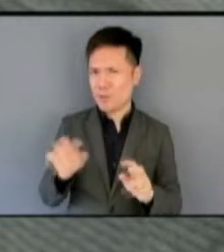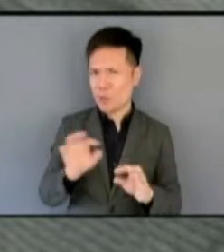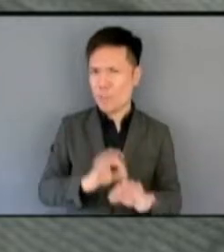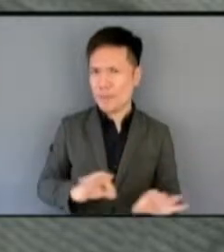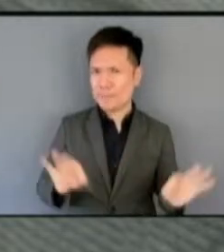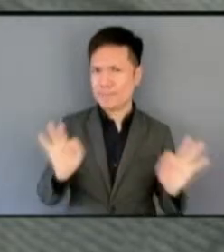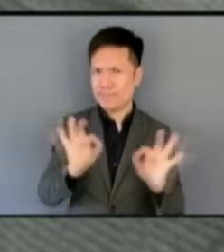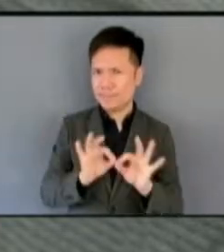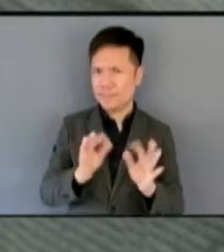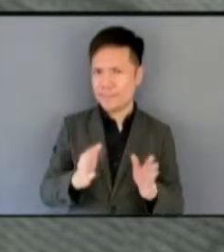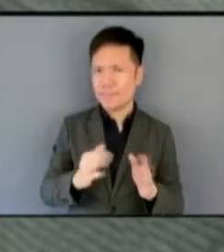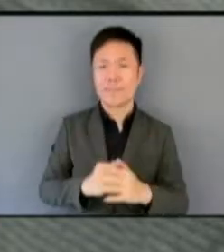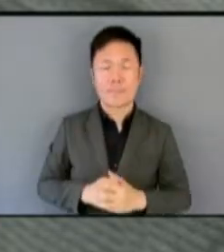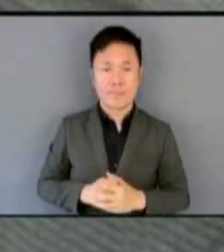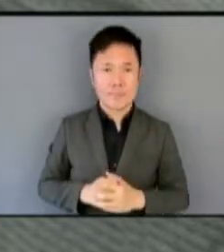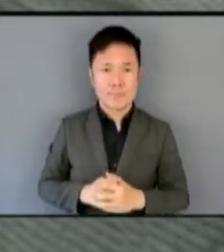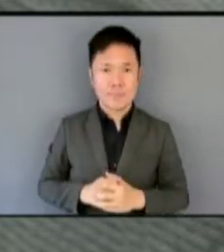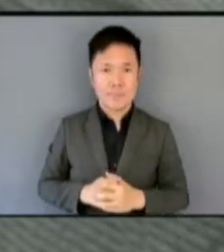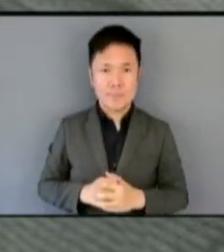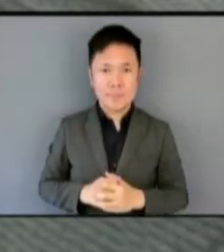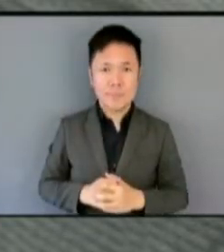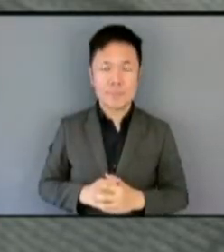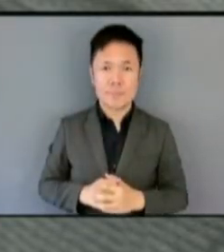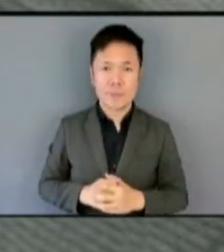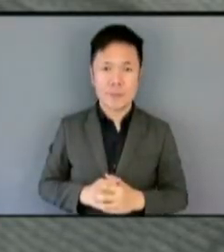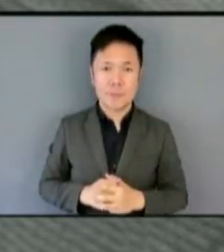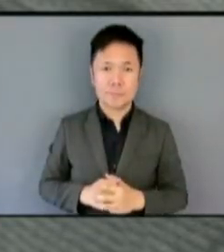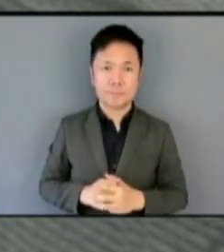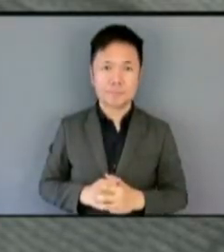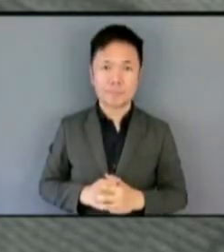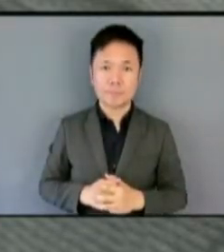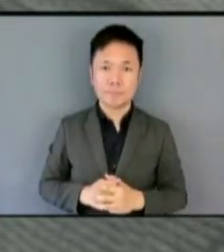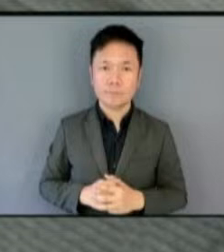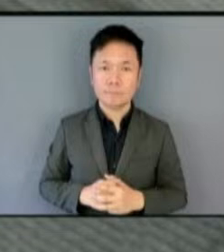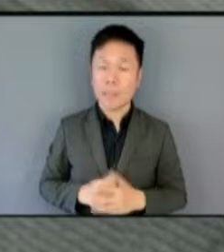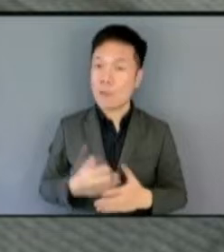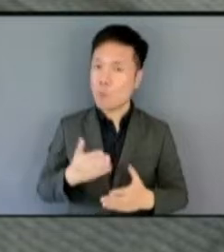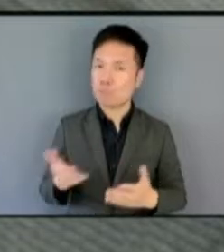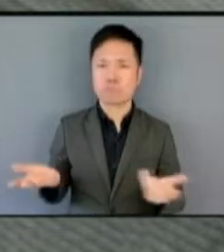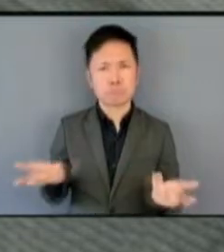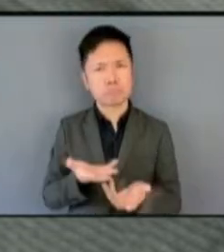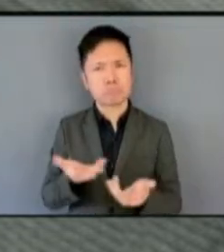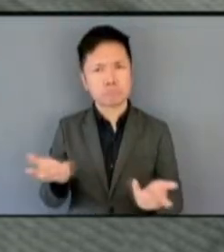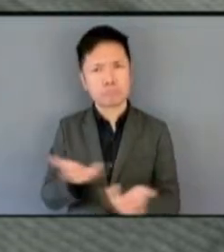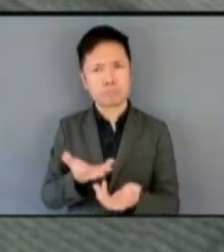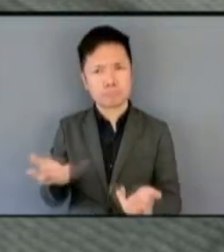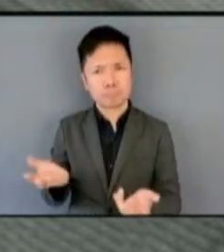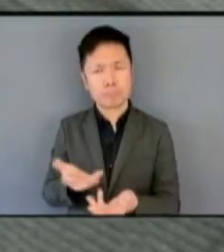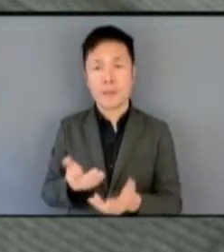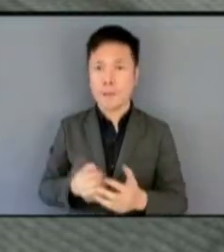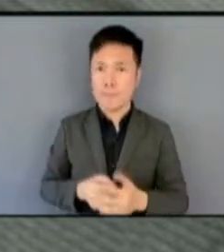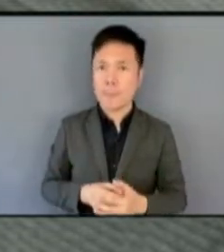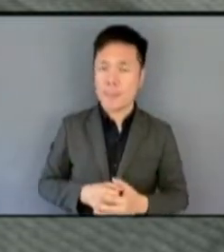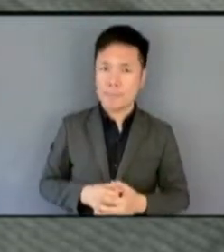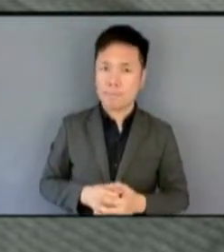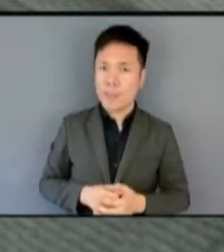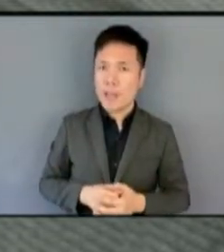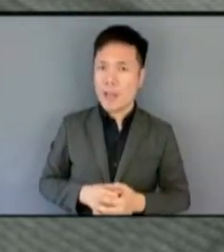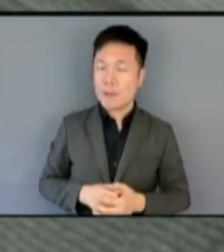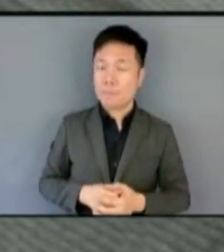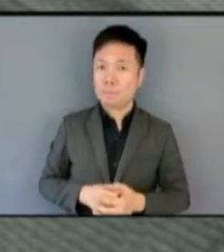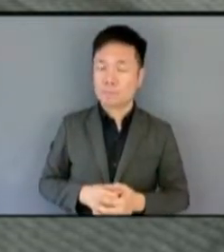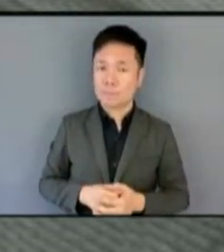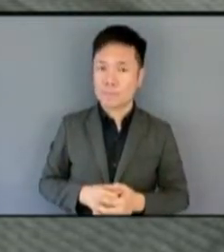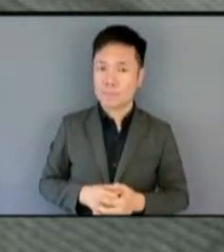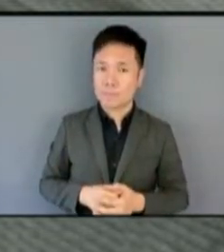shifts that, from our discussion, I think many countries,